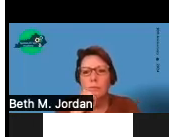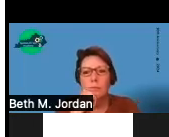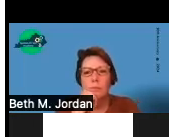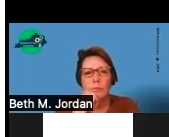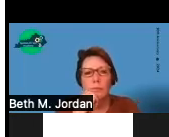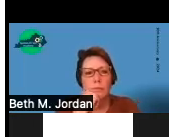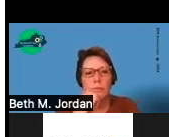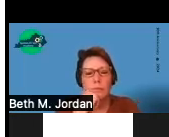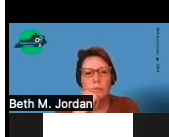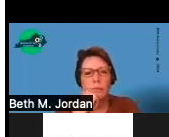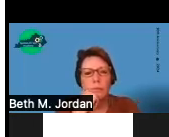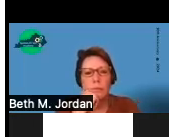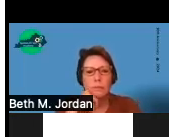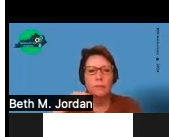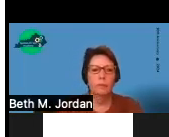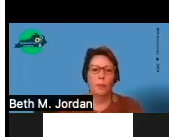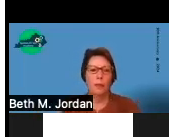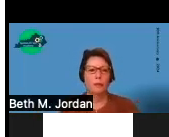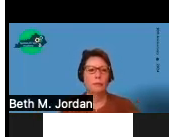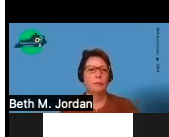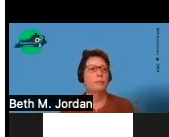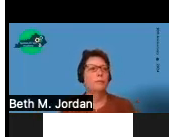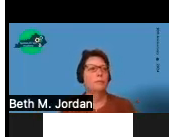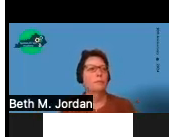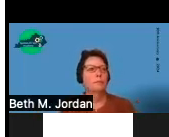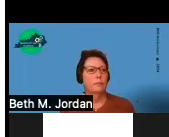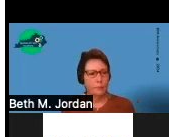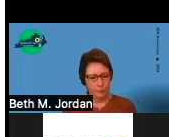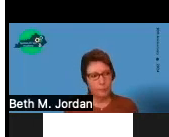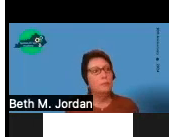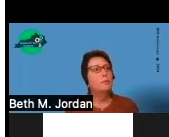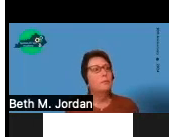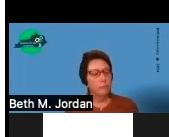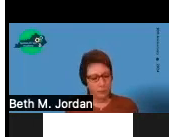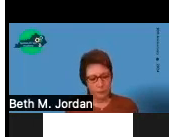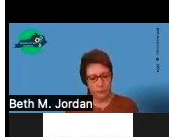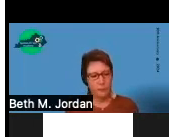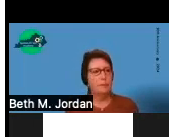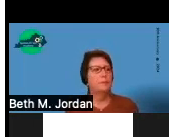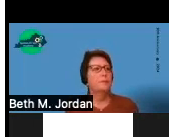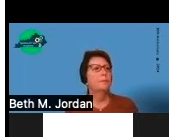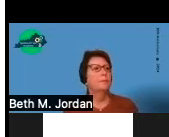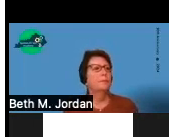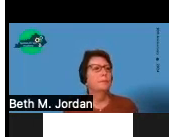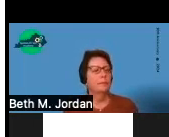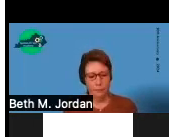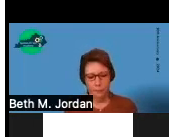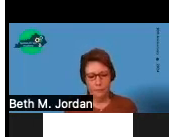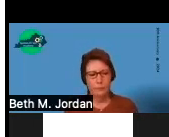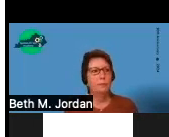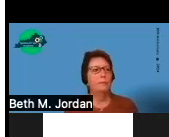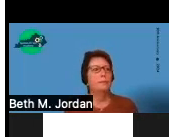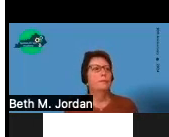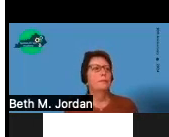grants from both SAMHSA and FEMA to provide counseling and disaster case management to